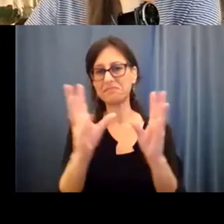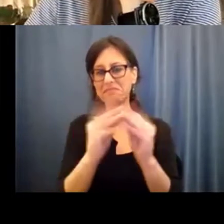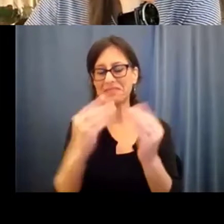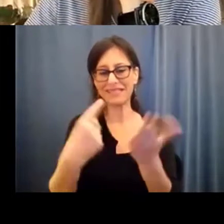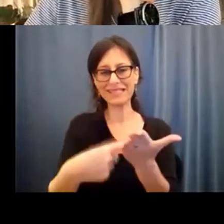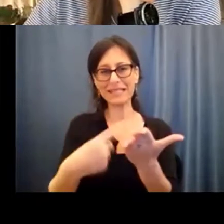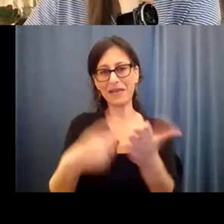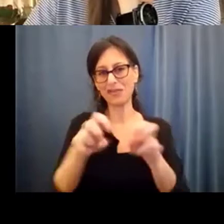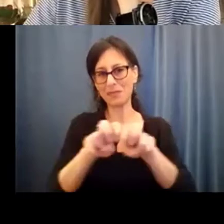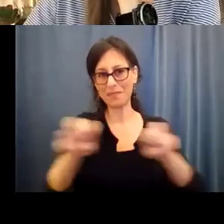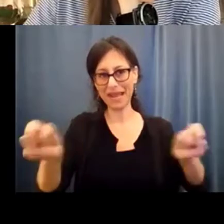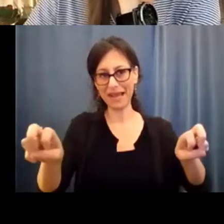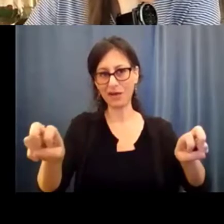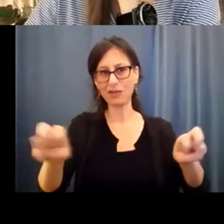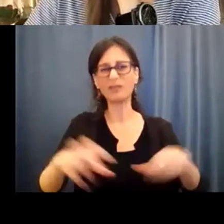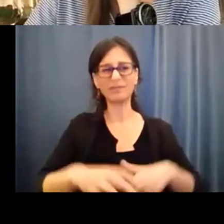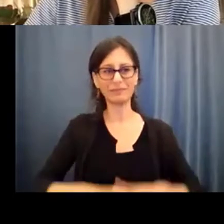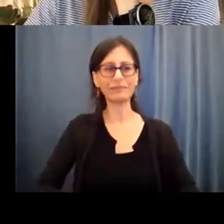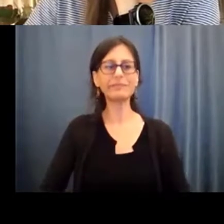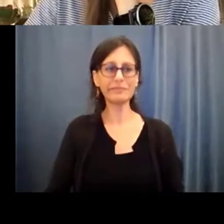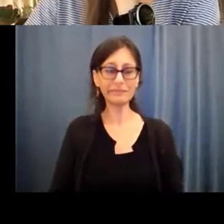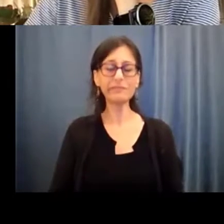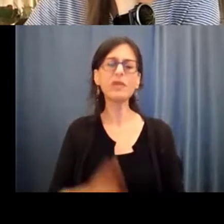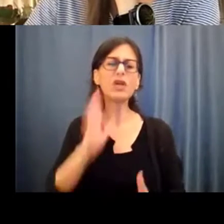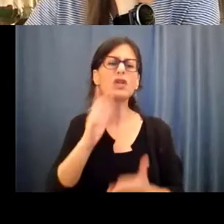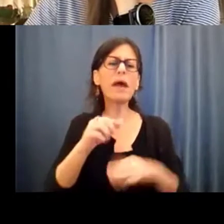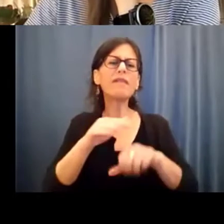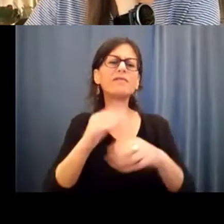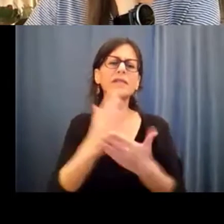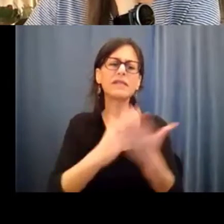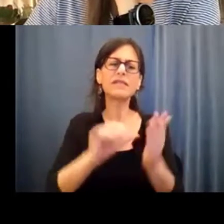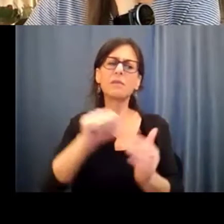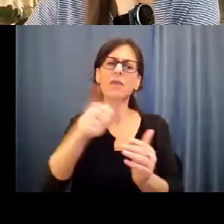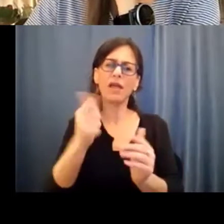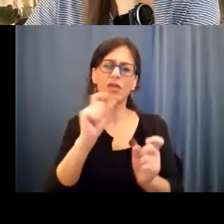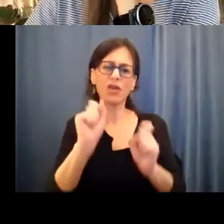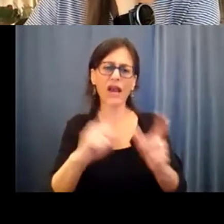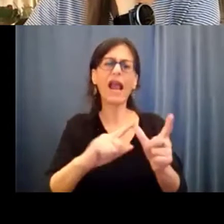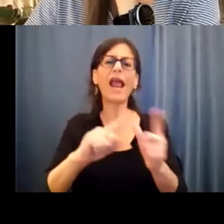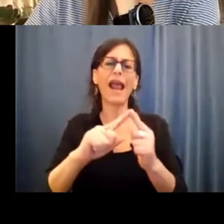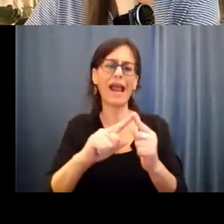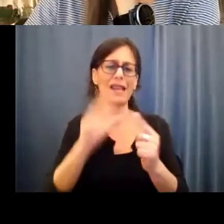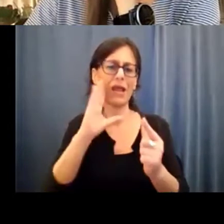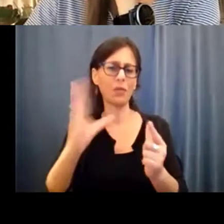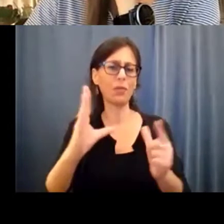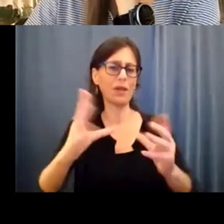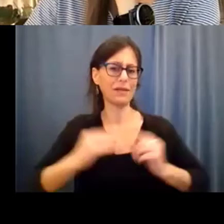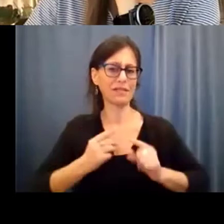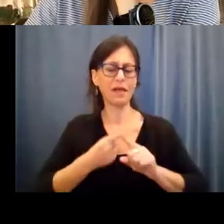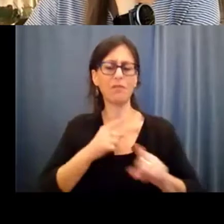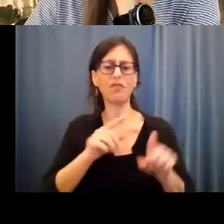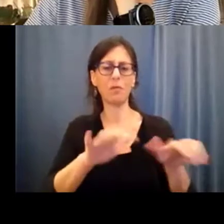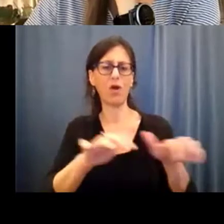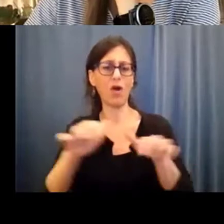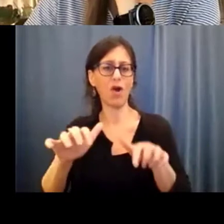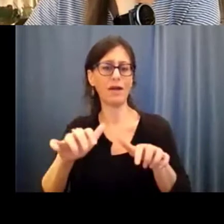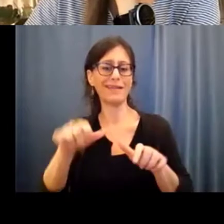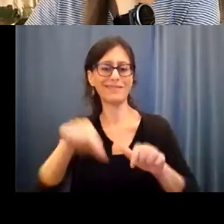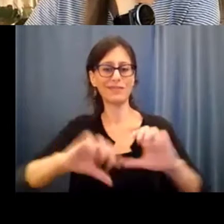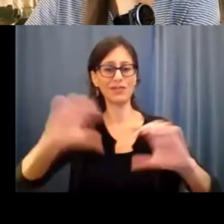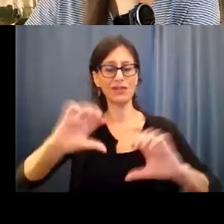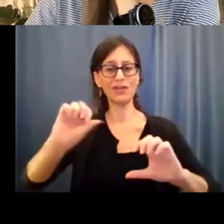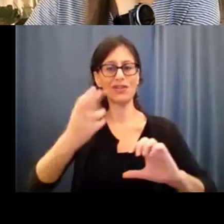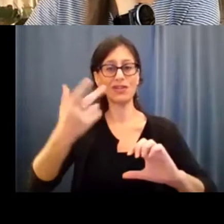our, you know, panel. Once we ask a few questions, we're going to start taking a couple more questions from the audience. And in that chat, they're also giving